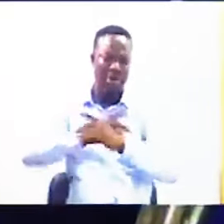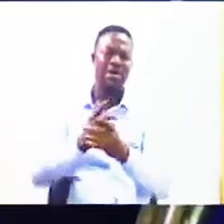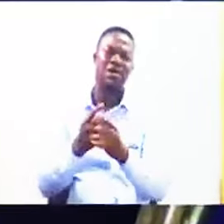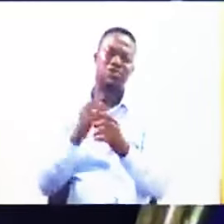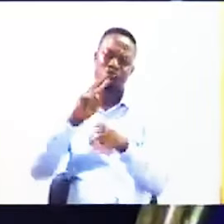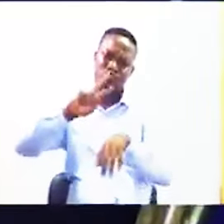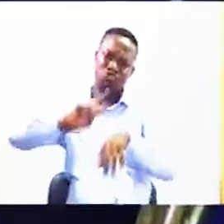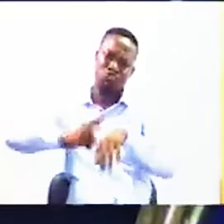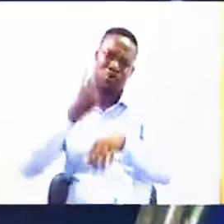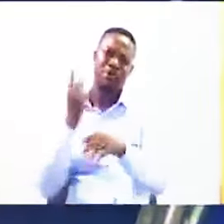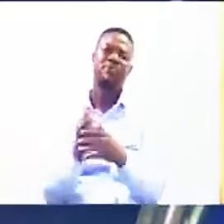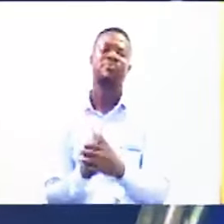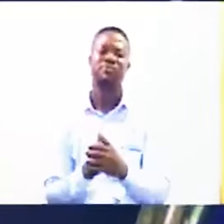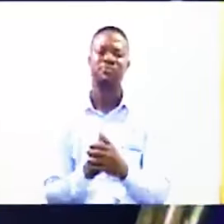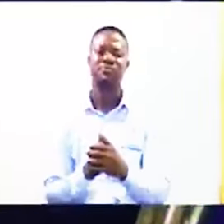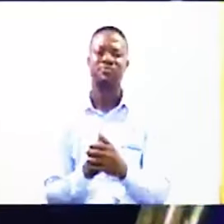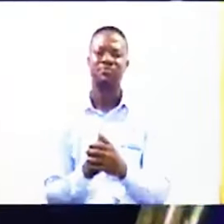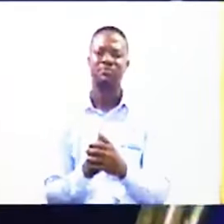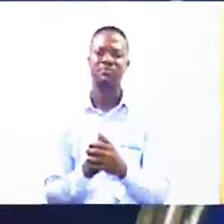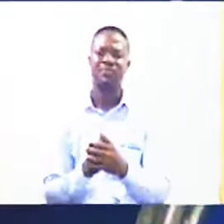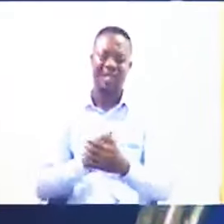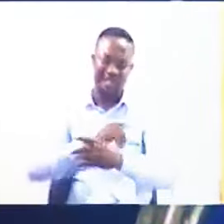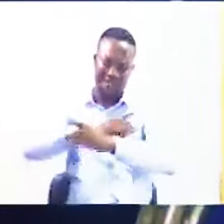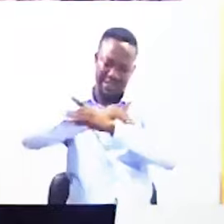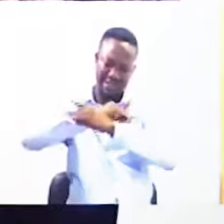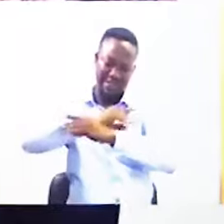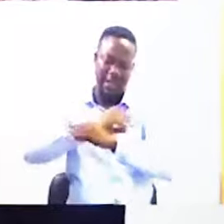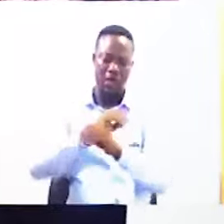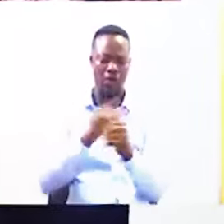twice. He defended it in Acts chapter